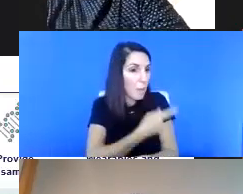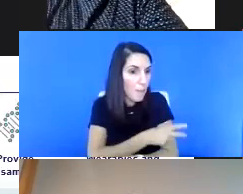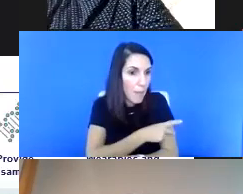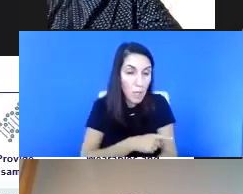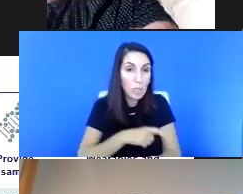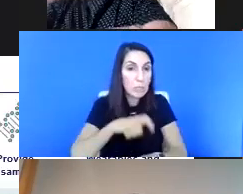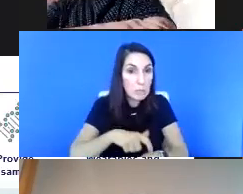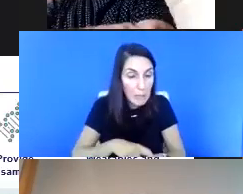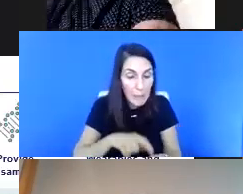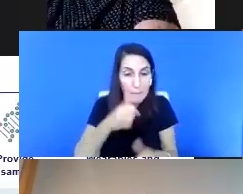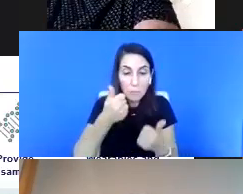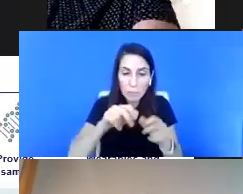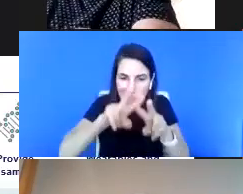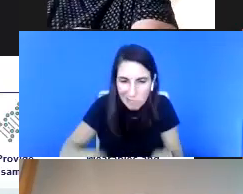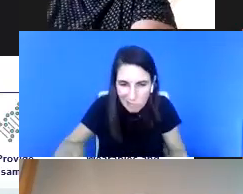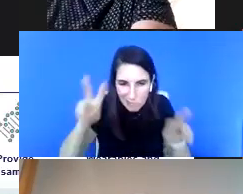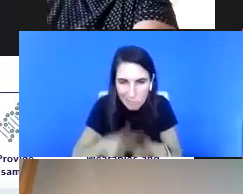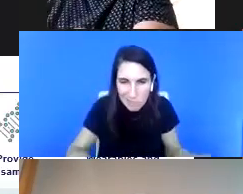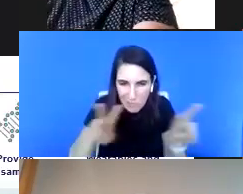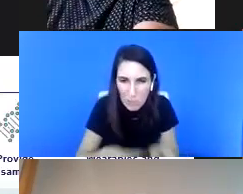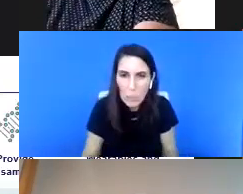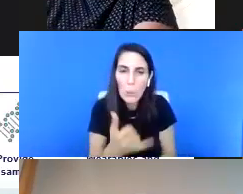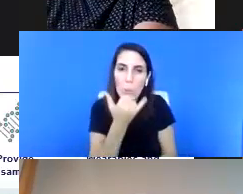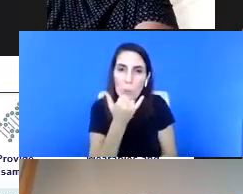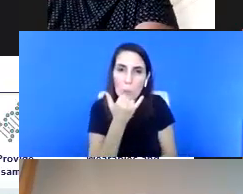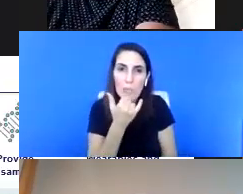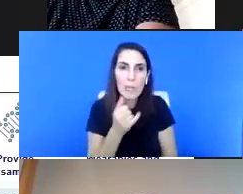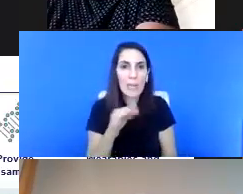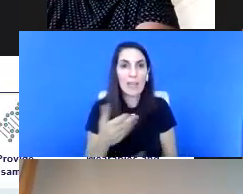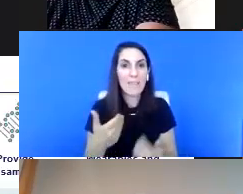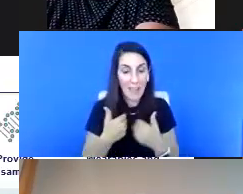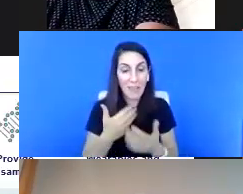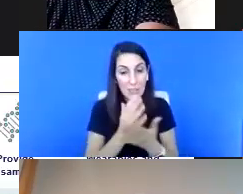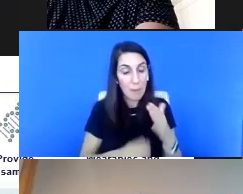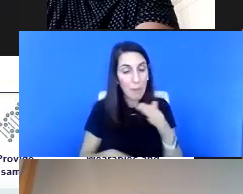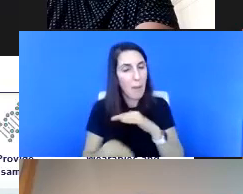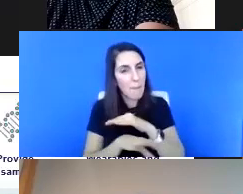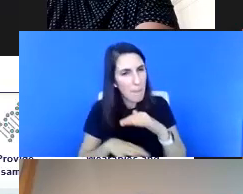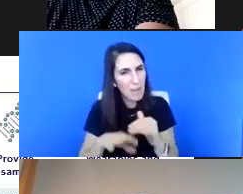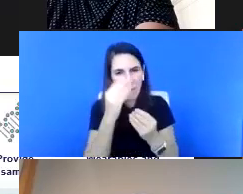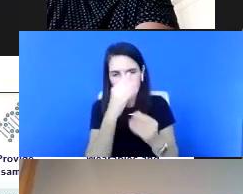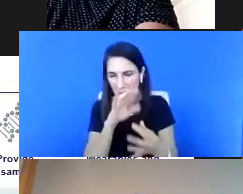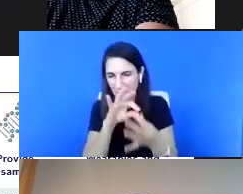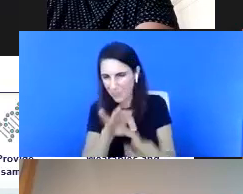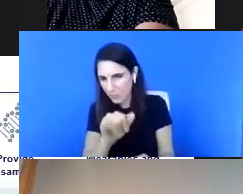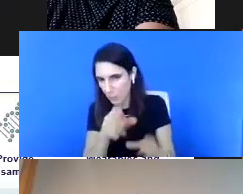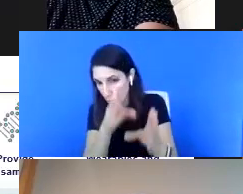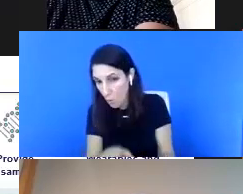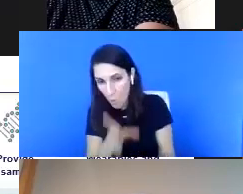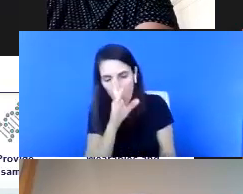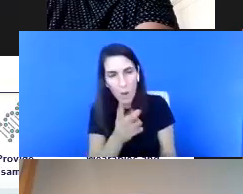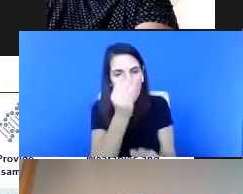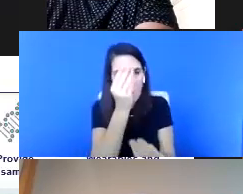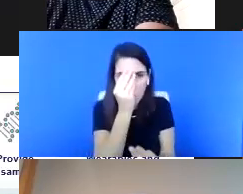of really dive into their health history. So if we had some basic information about the individual that could really help inform